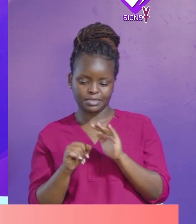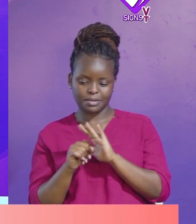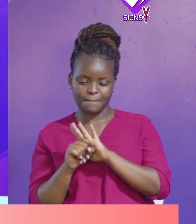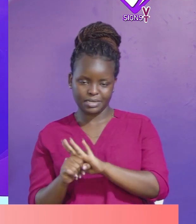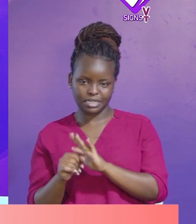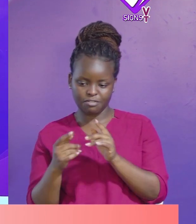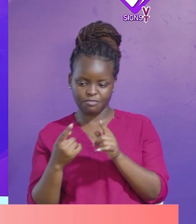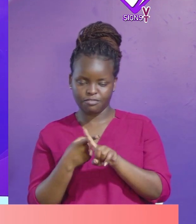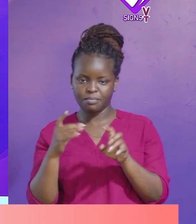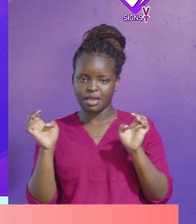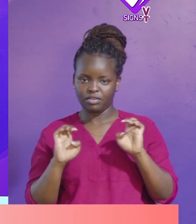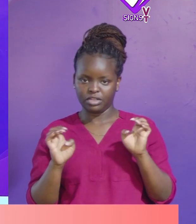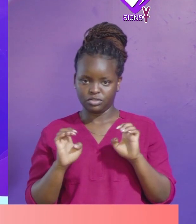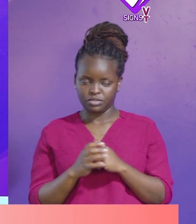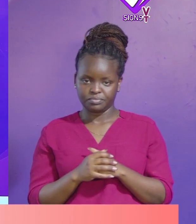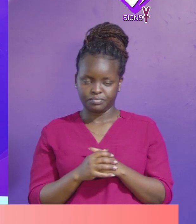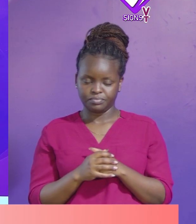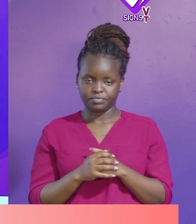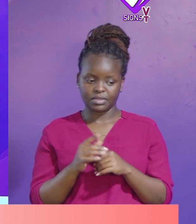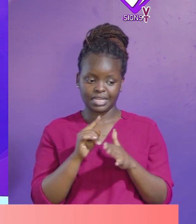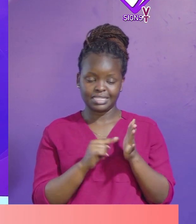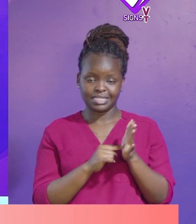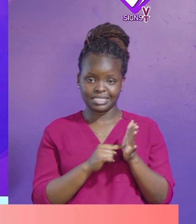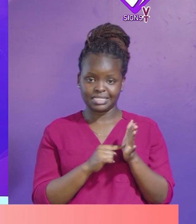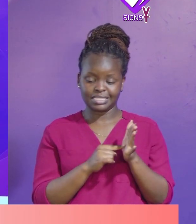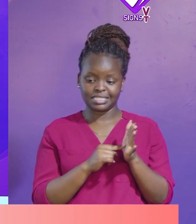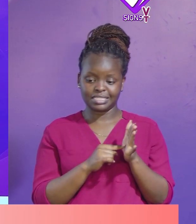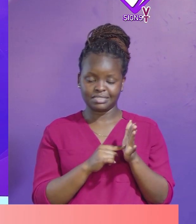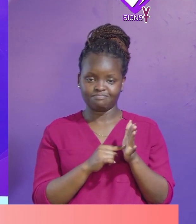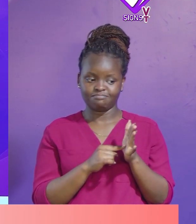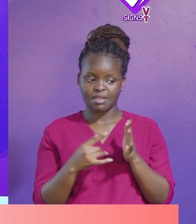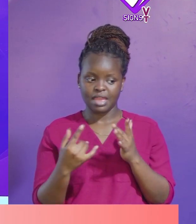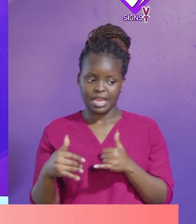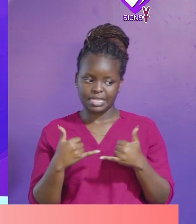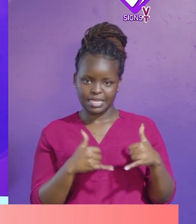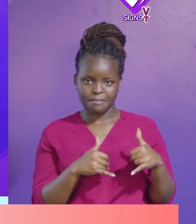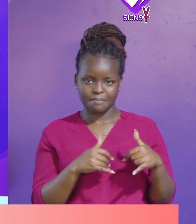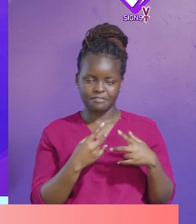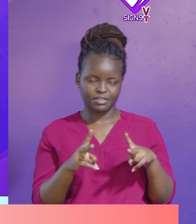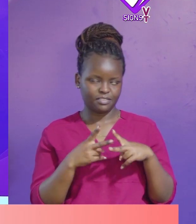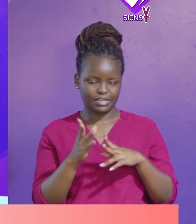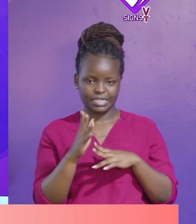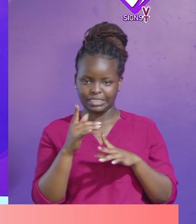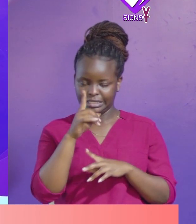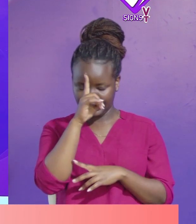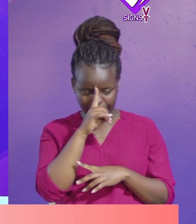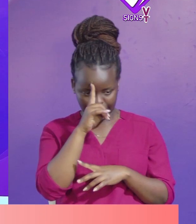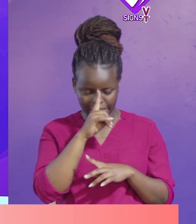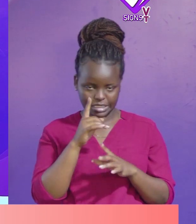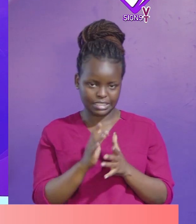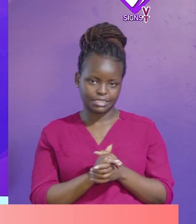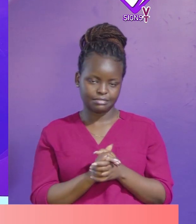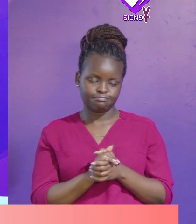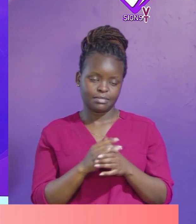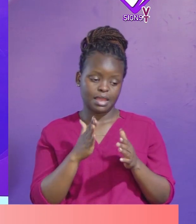Everton. And that shows that this Merseyside derby means that it was an intense game, and just on